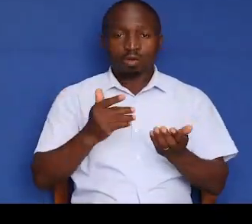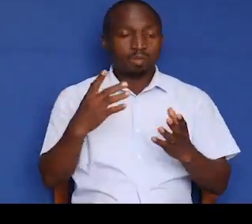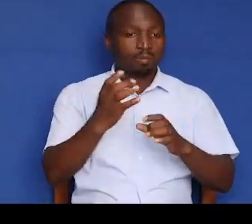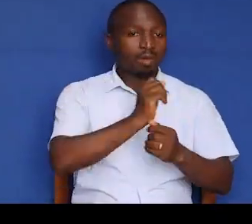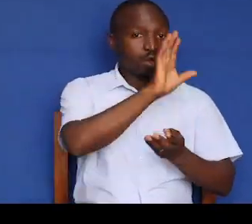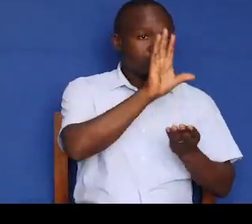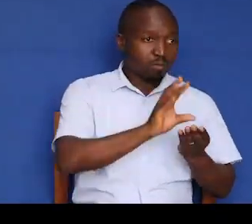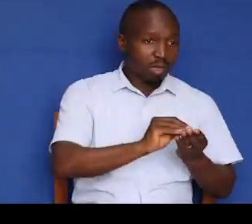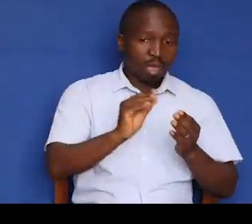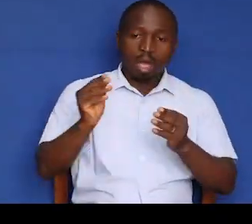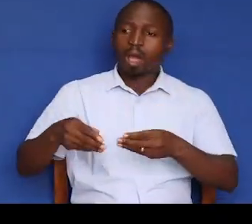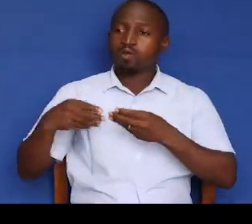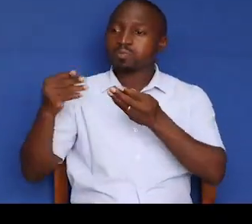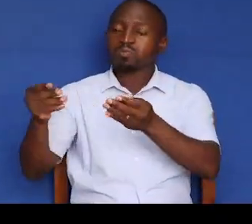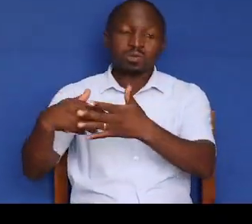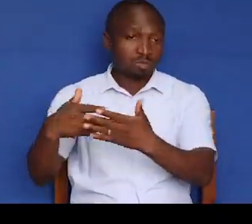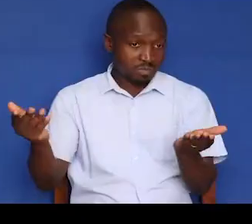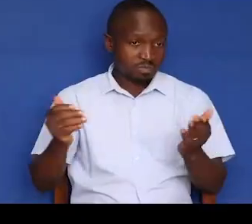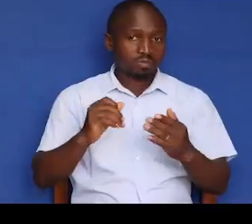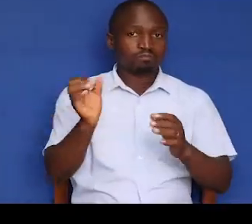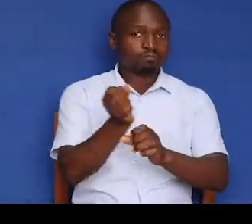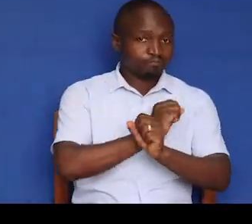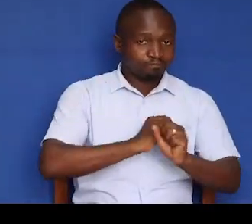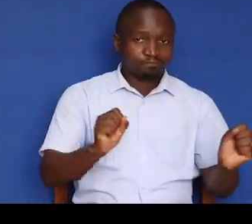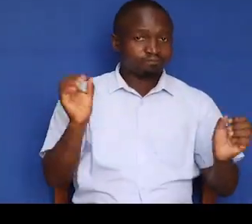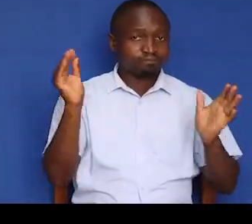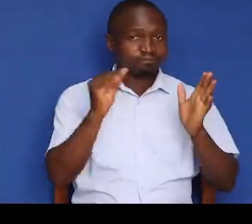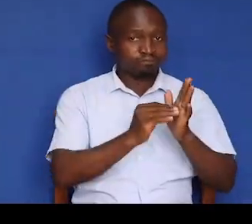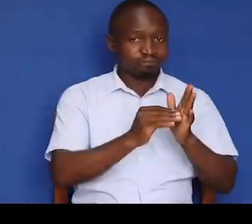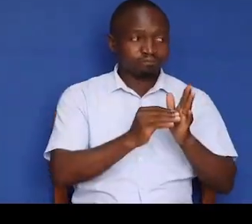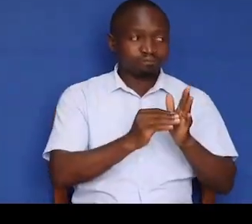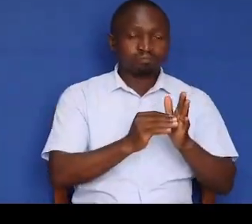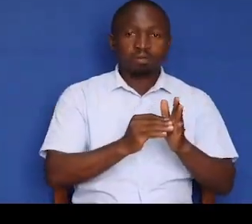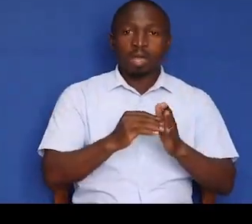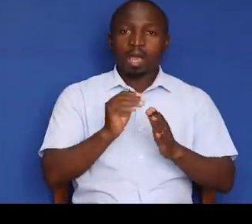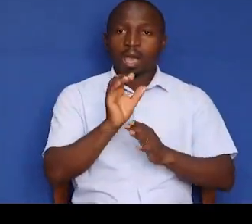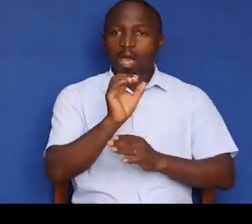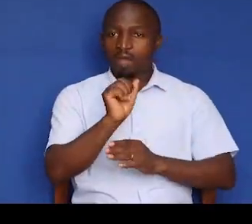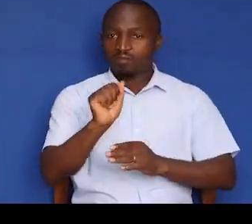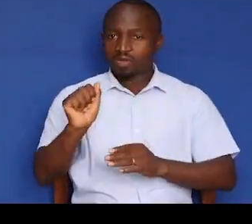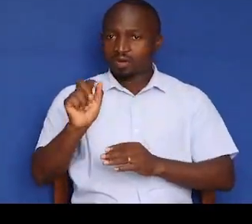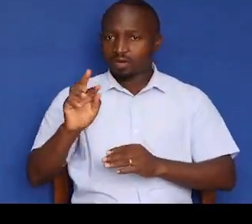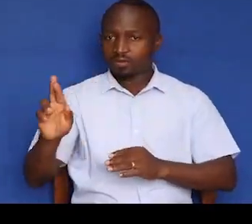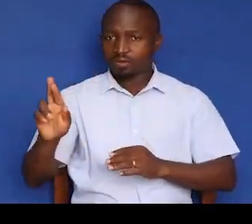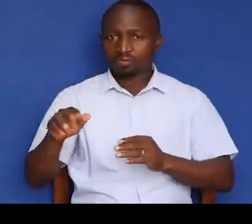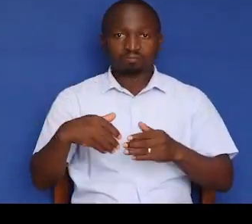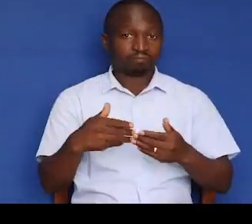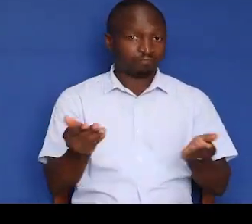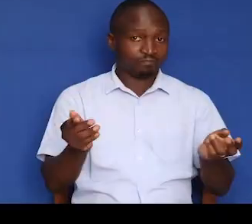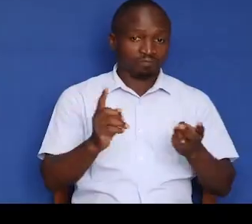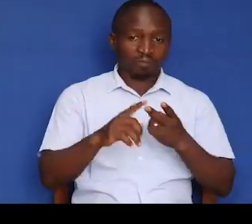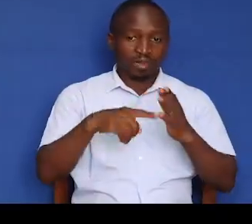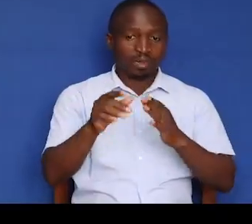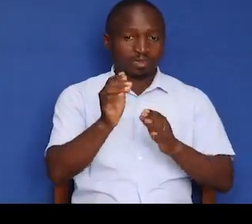output. So it's impossible to have average revenue. That's why we put average revenue is dash at 0 output